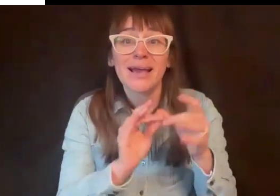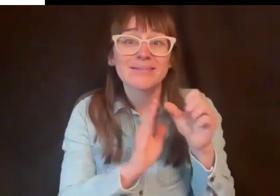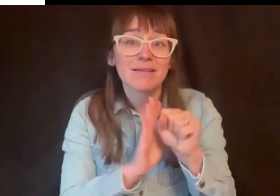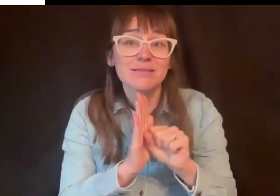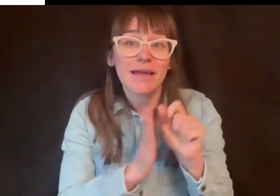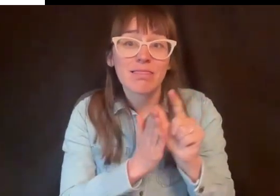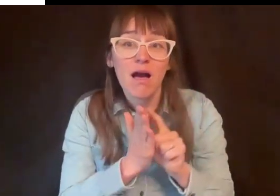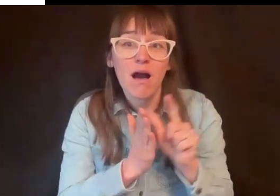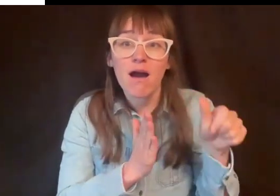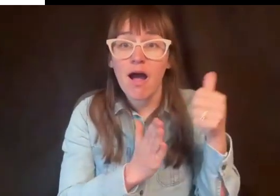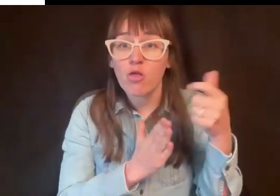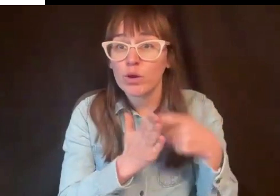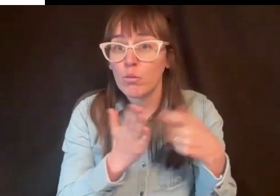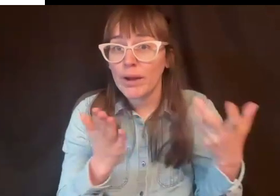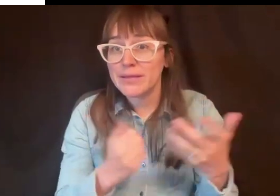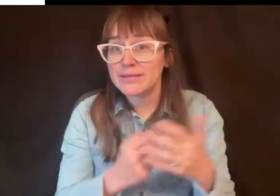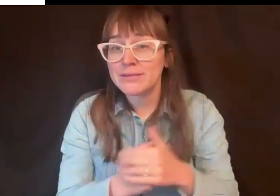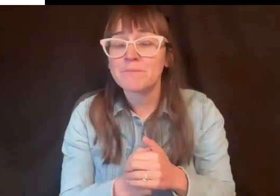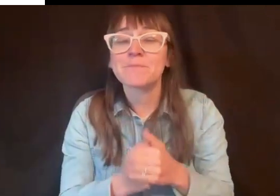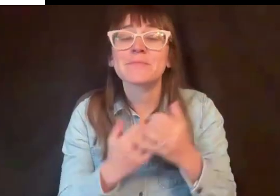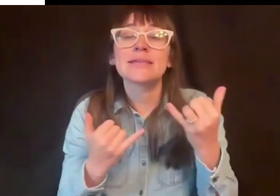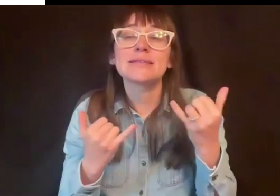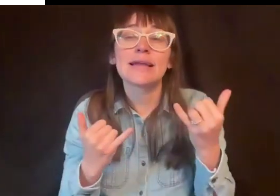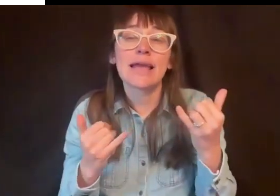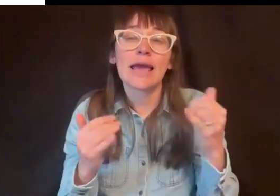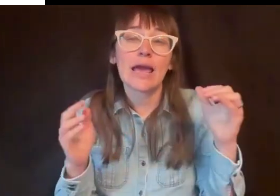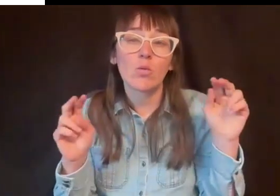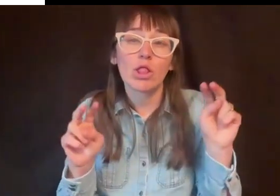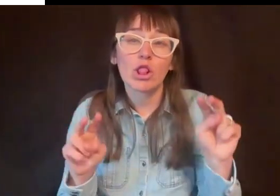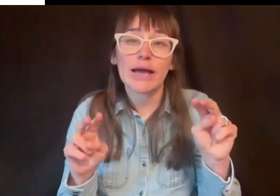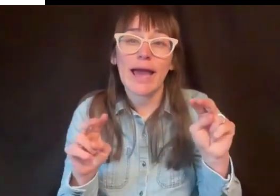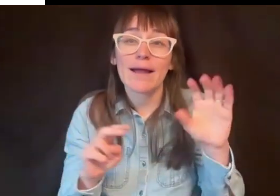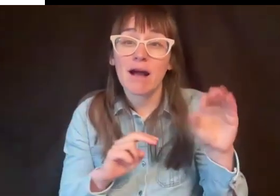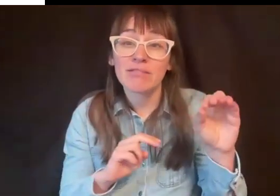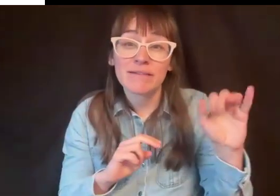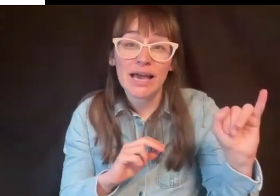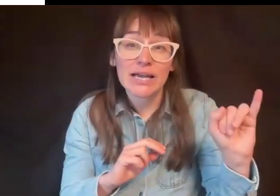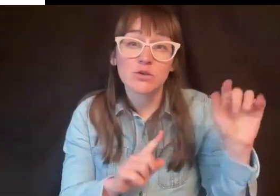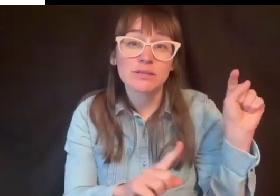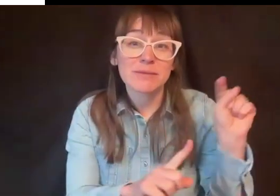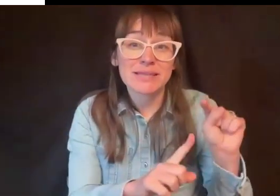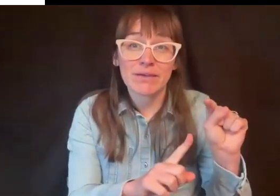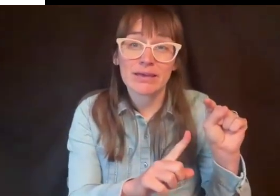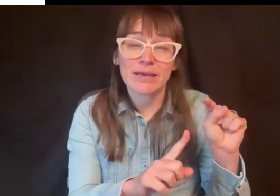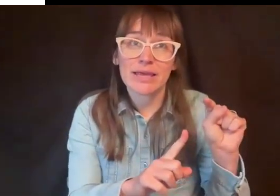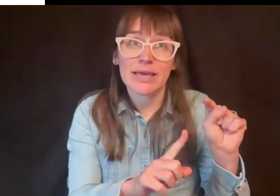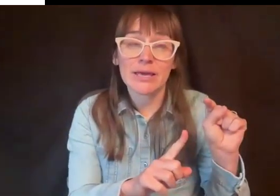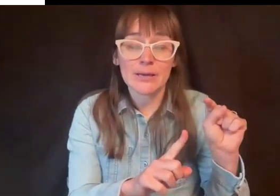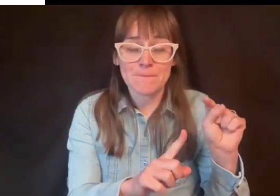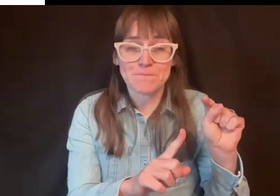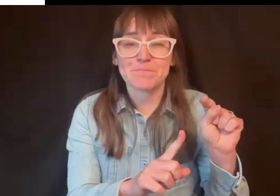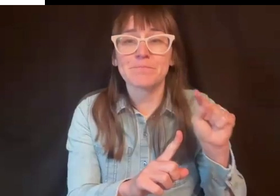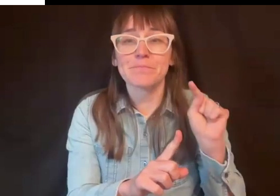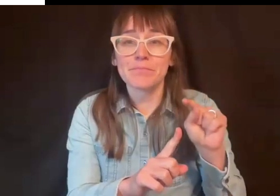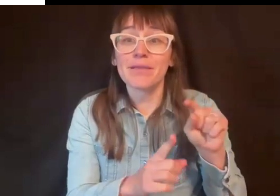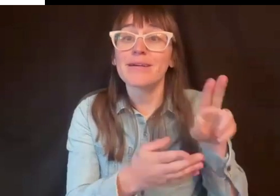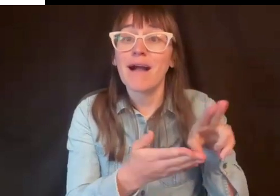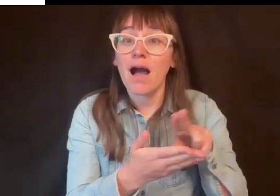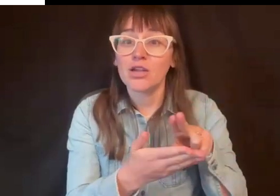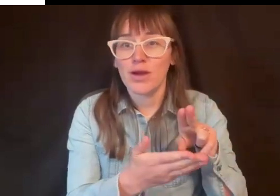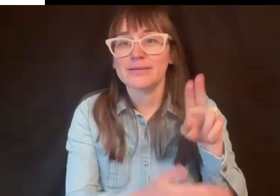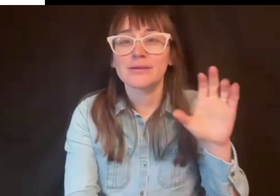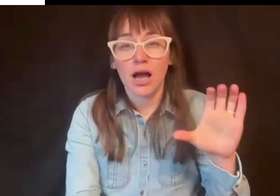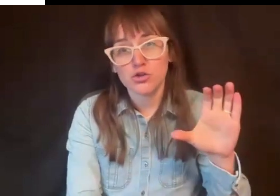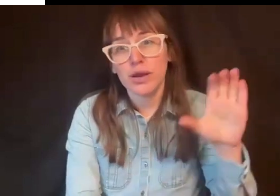other requirements. Today, we're going to look at conflicts of interest specific, I should say, to contracts and